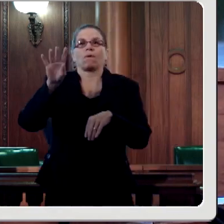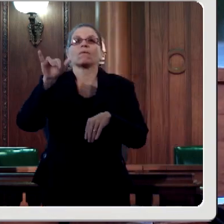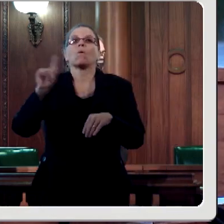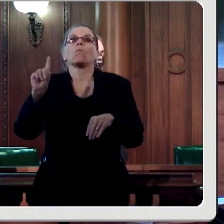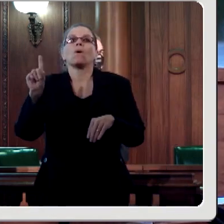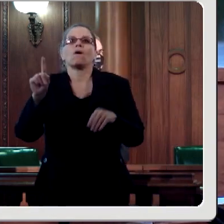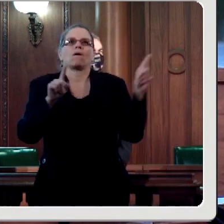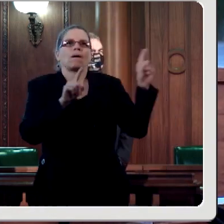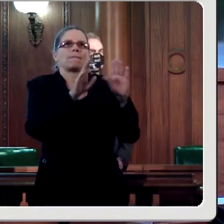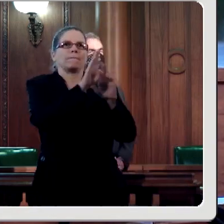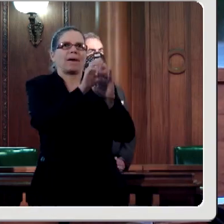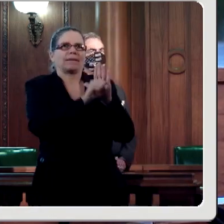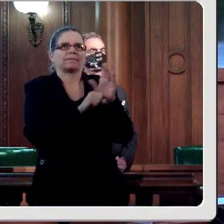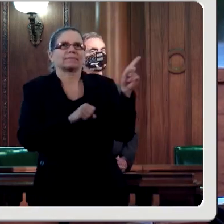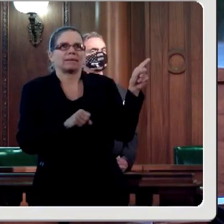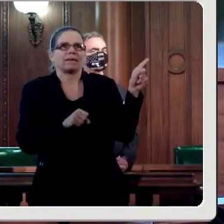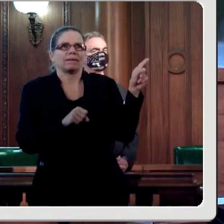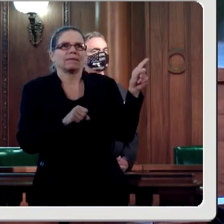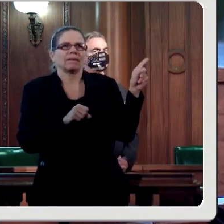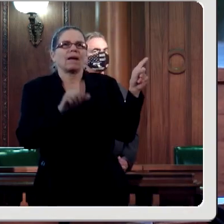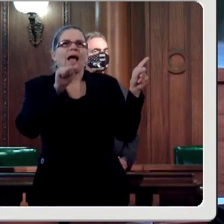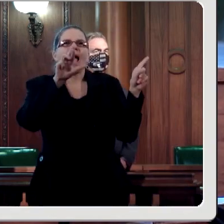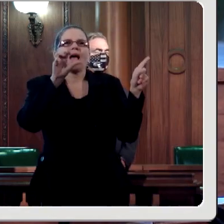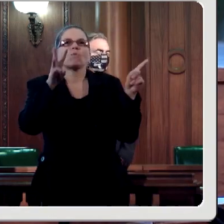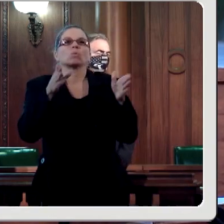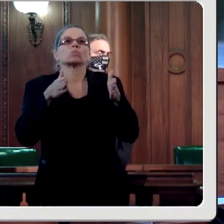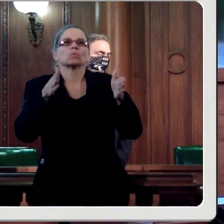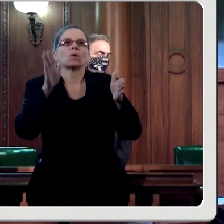face masks at their testing site.